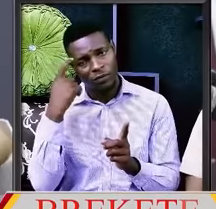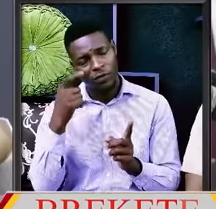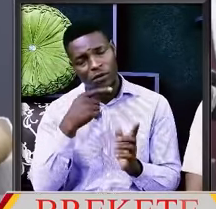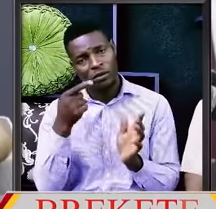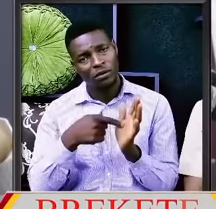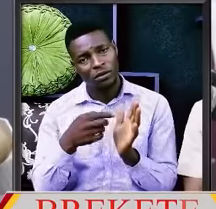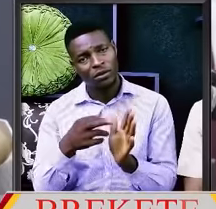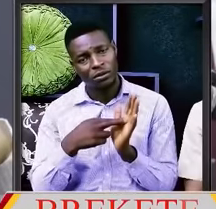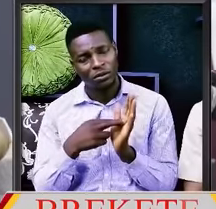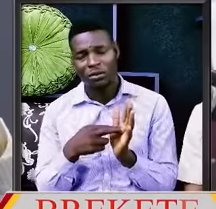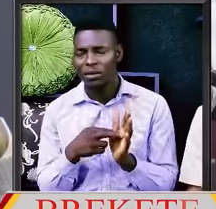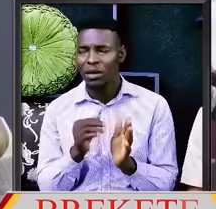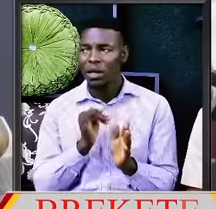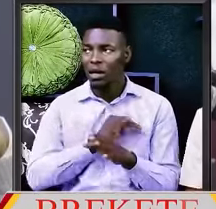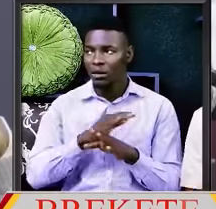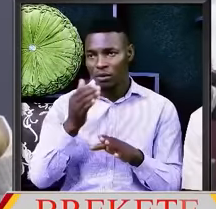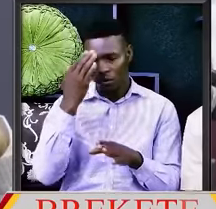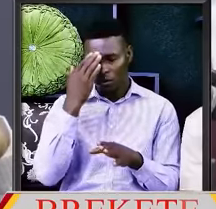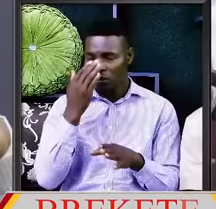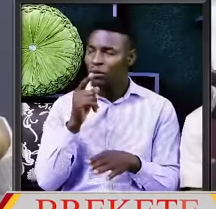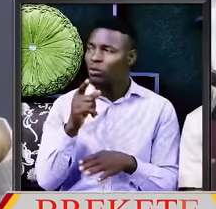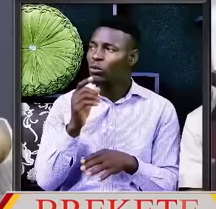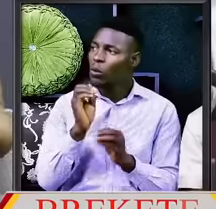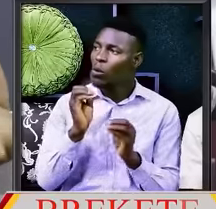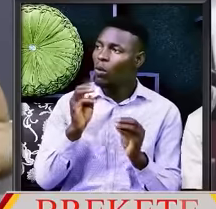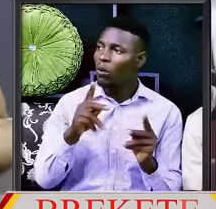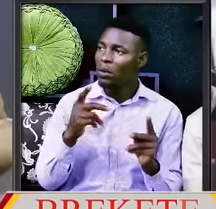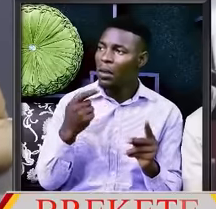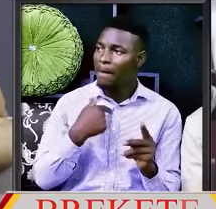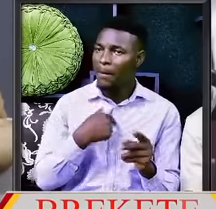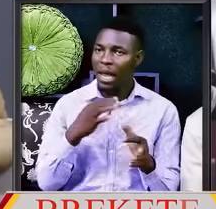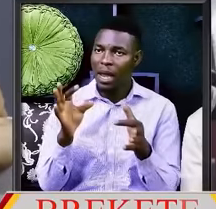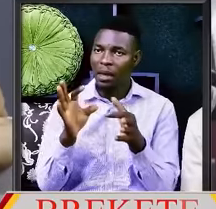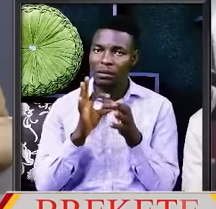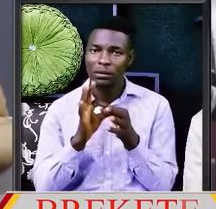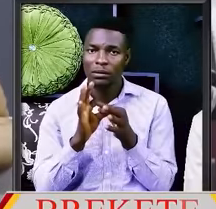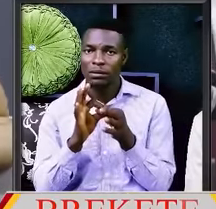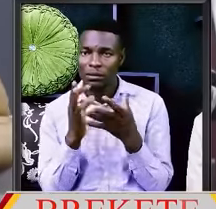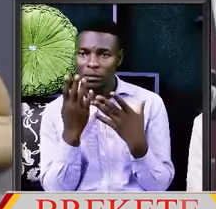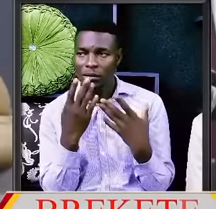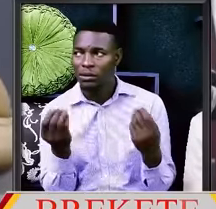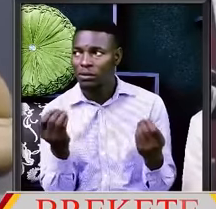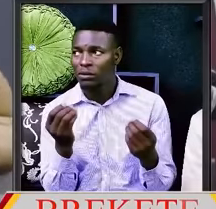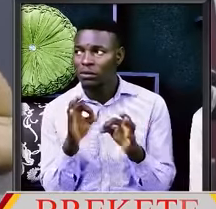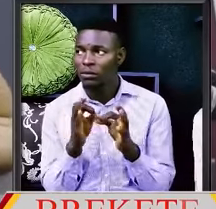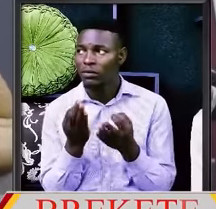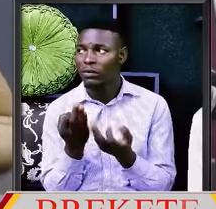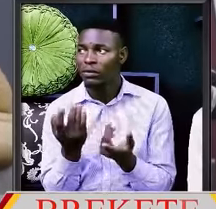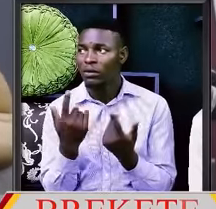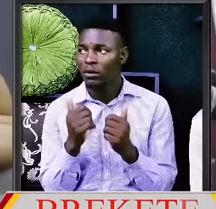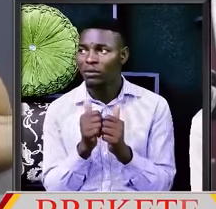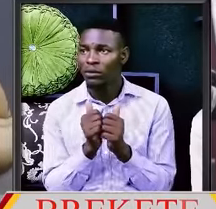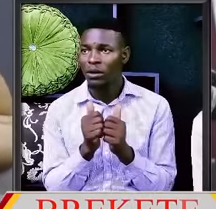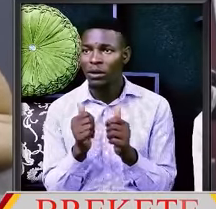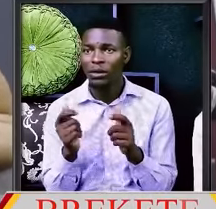know whether when are they okay make I mediate amongst the family, make them come together first. Yes. When I agree, yes,